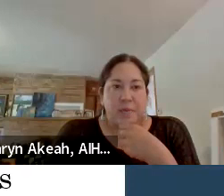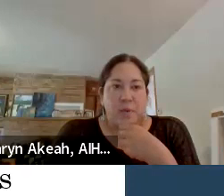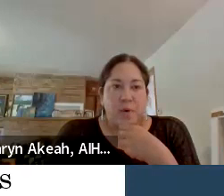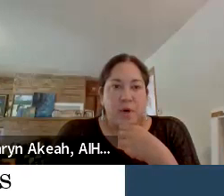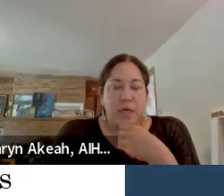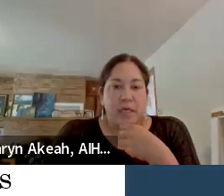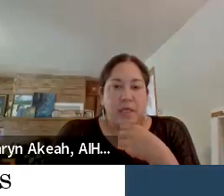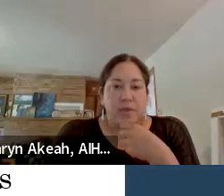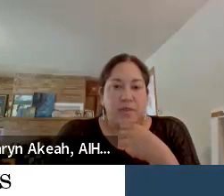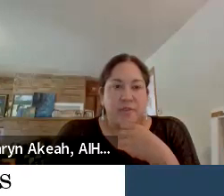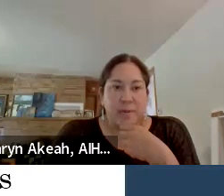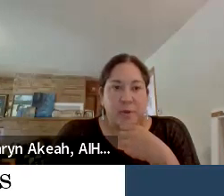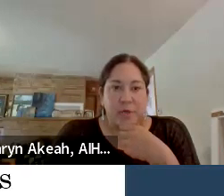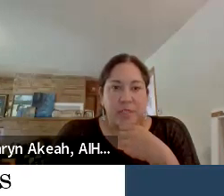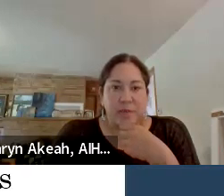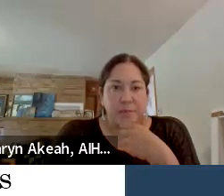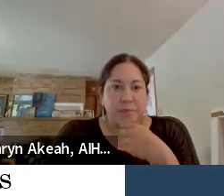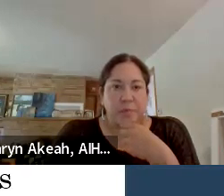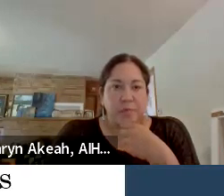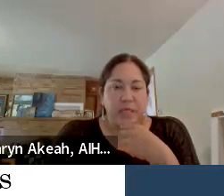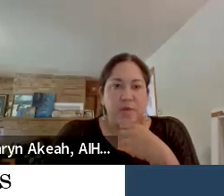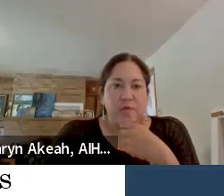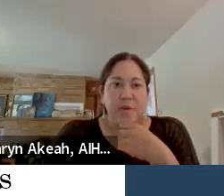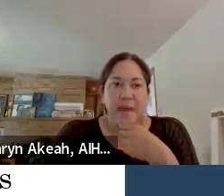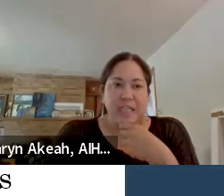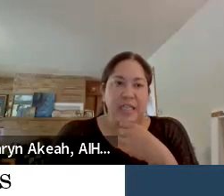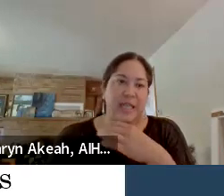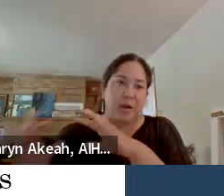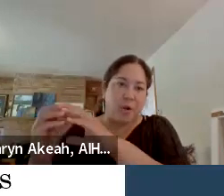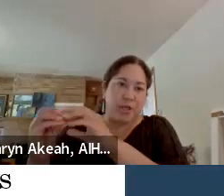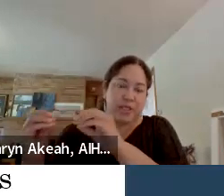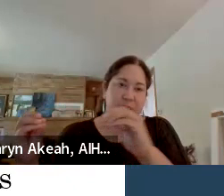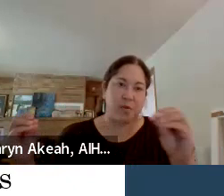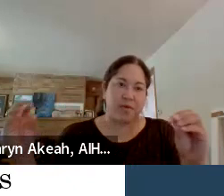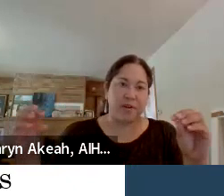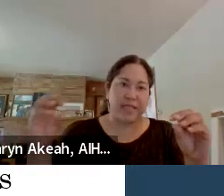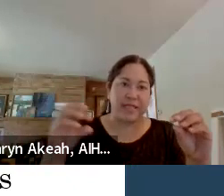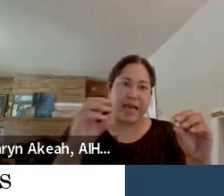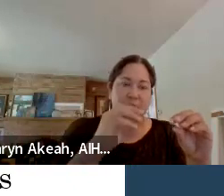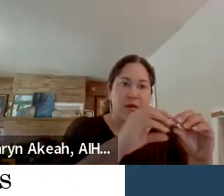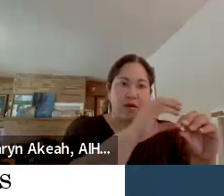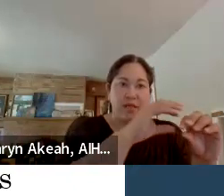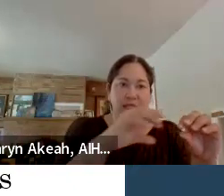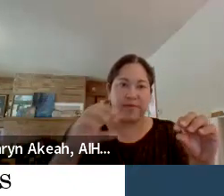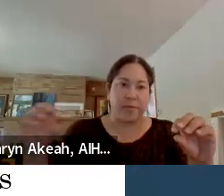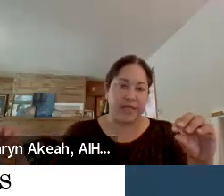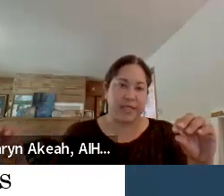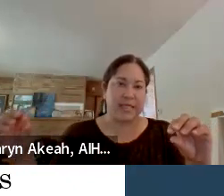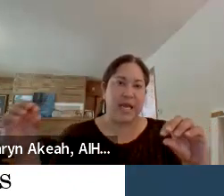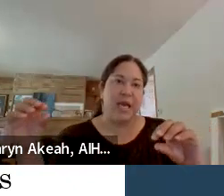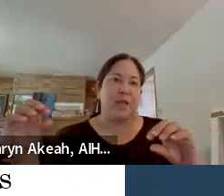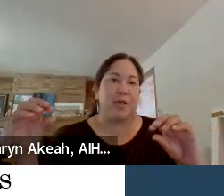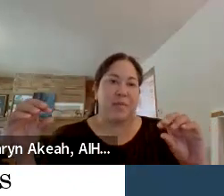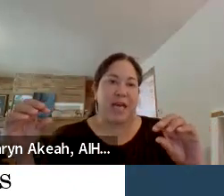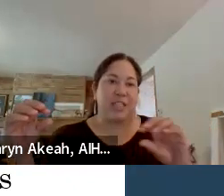to get more inclusion of tribal courts. So if we're imagining that whole continuum of crisis care along all these different